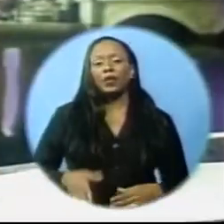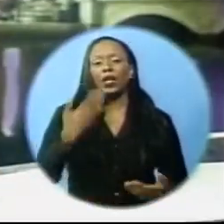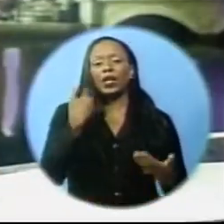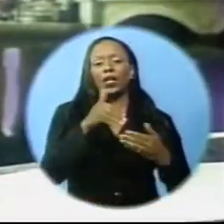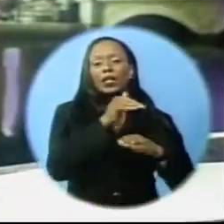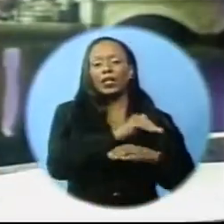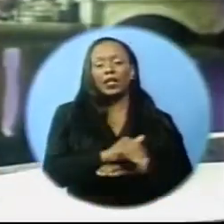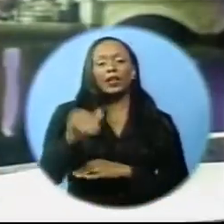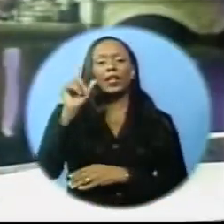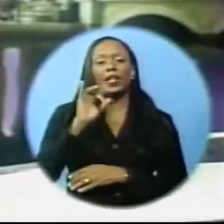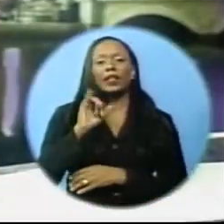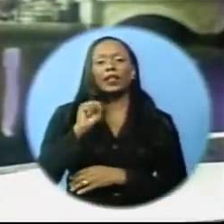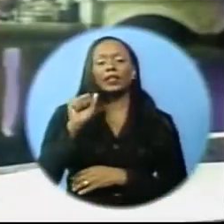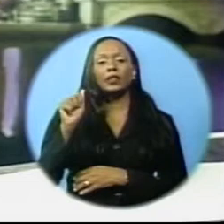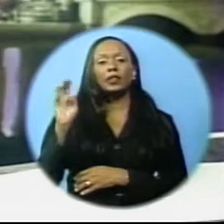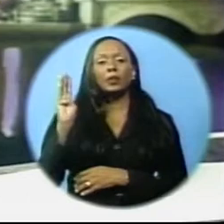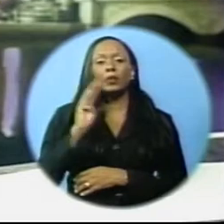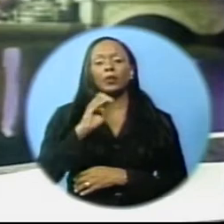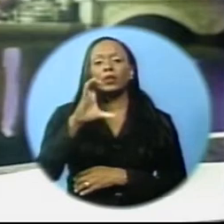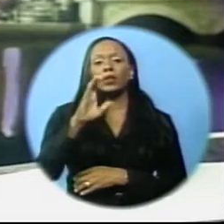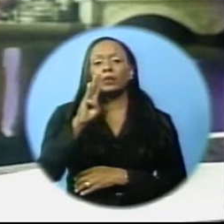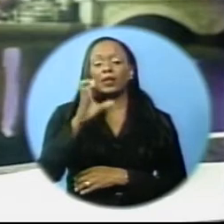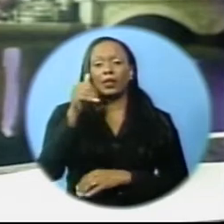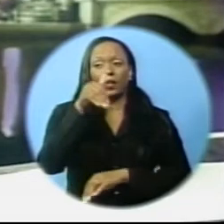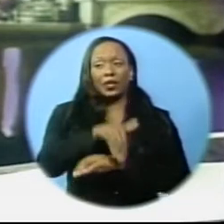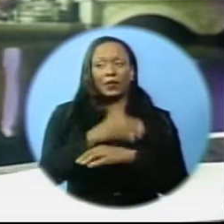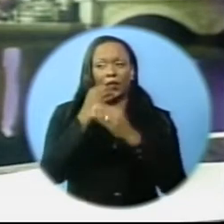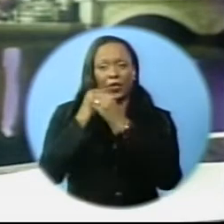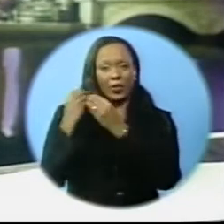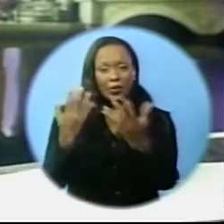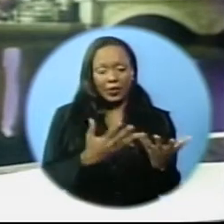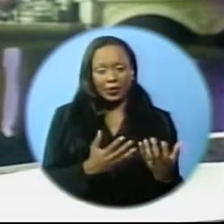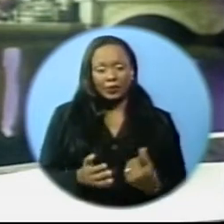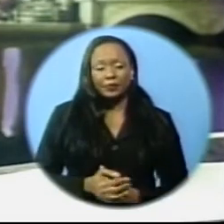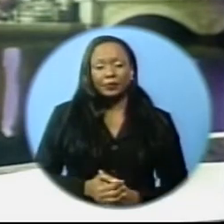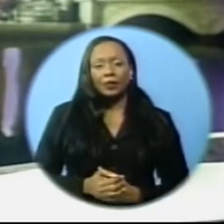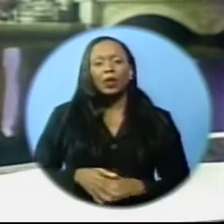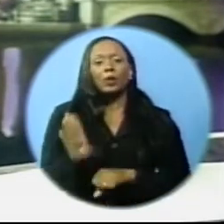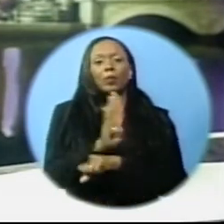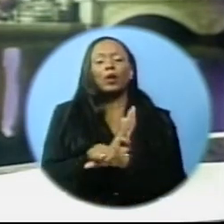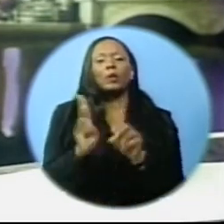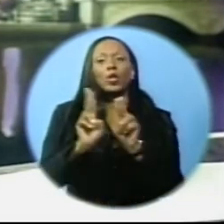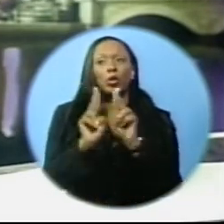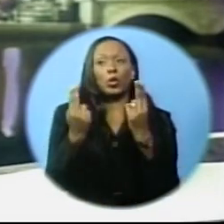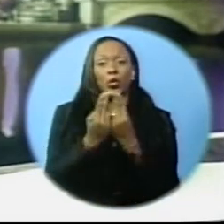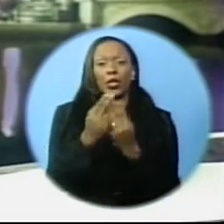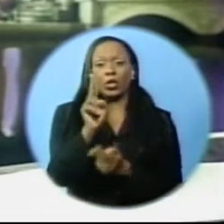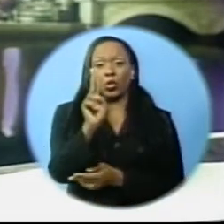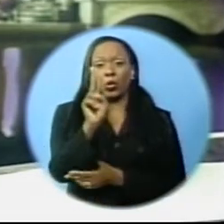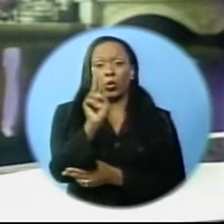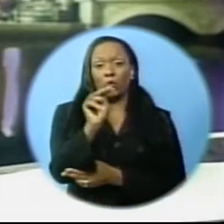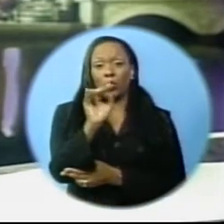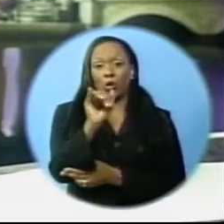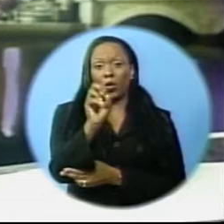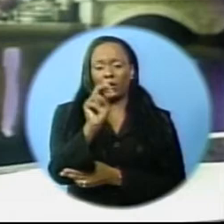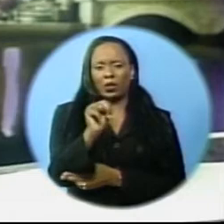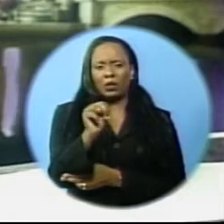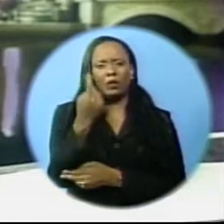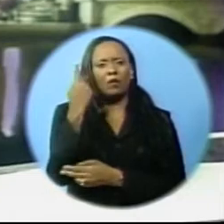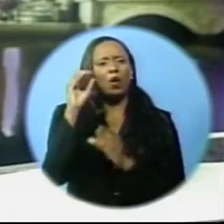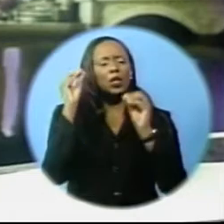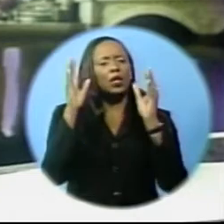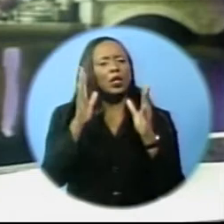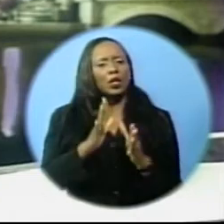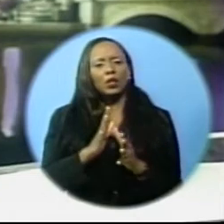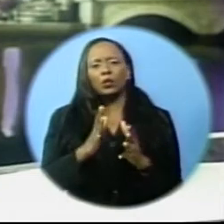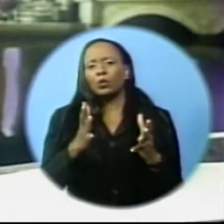Very good evening. I'm Lisa Broom. This is the CBC Evening News. The Barbados Union of Teachers is in an all-out effort